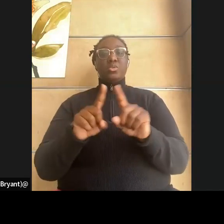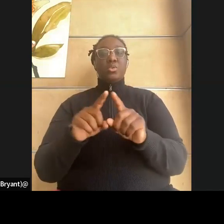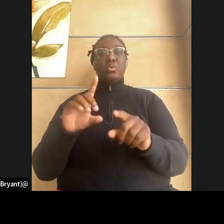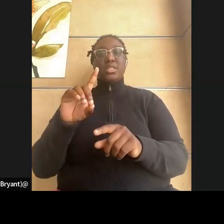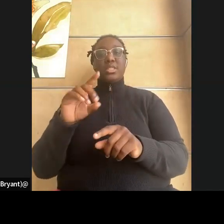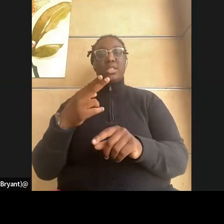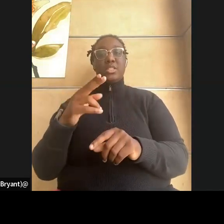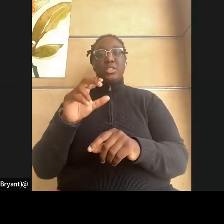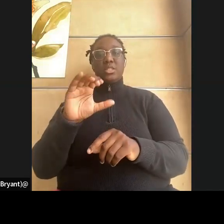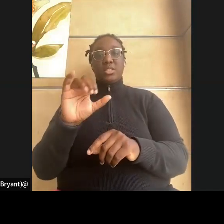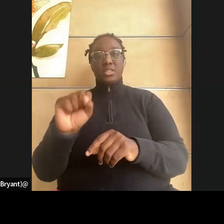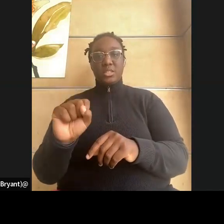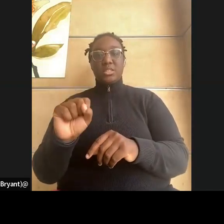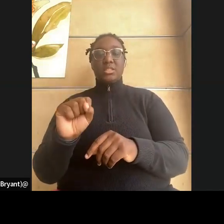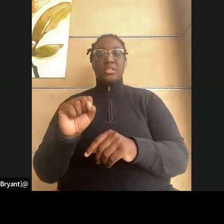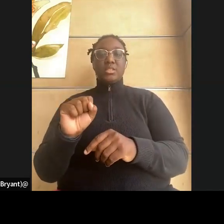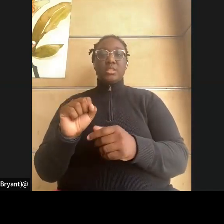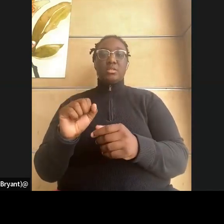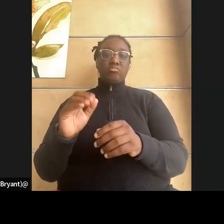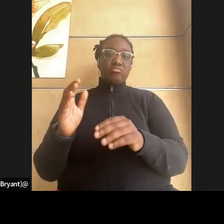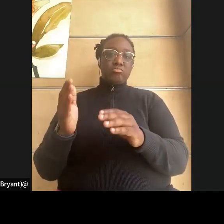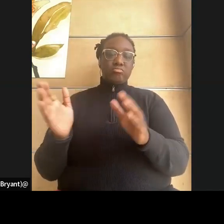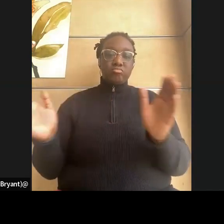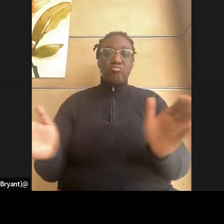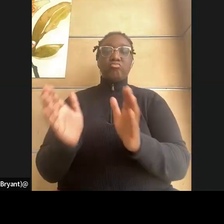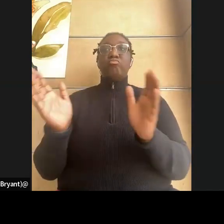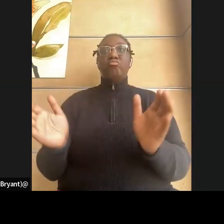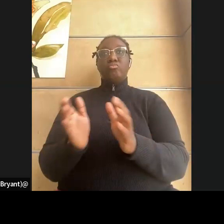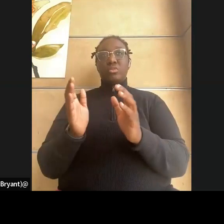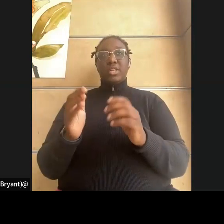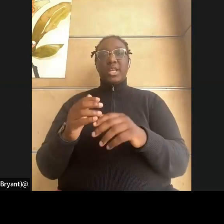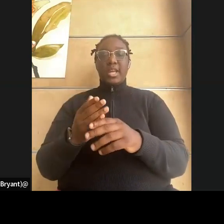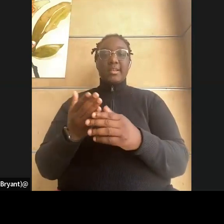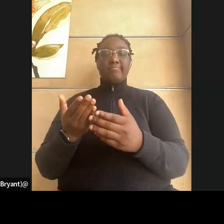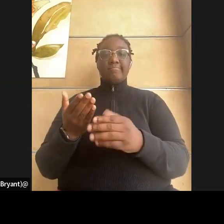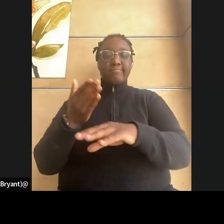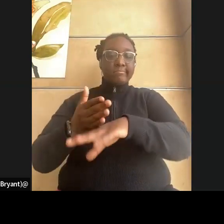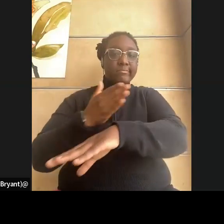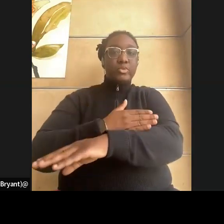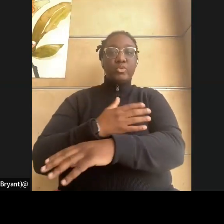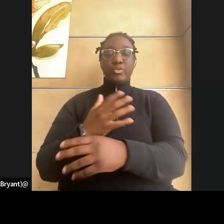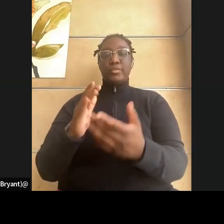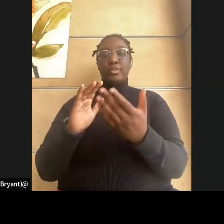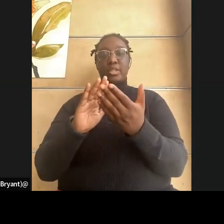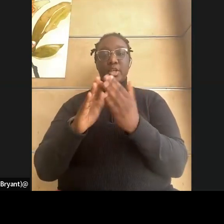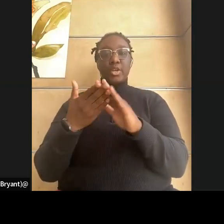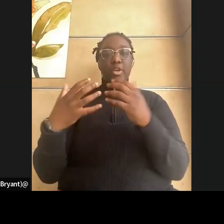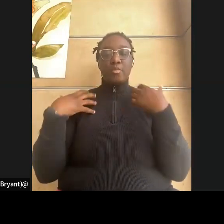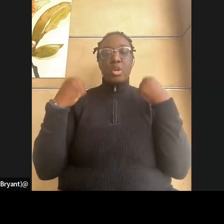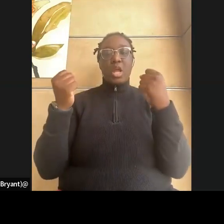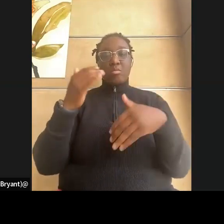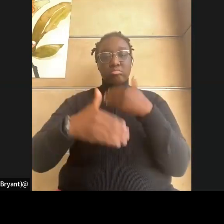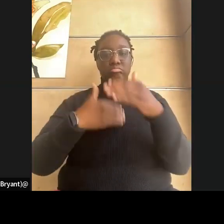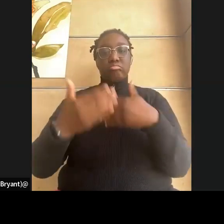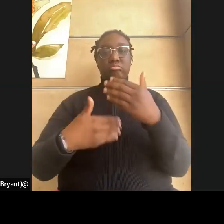to ramp up the community health worker benefit across the board. And we're excited to see how this is progressing over